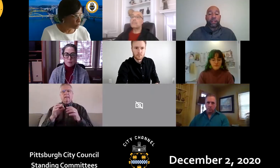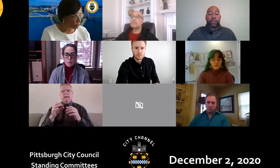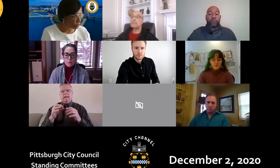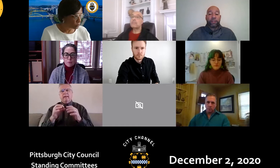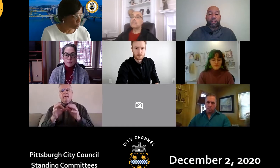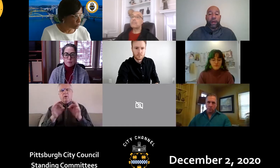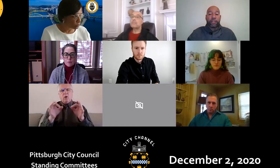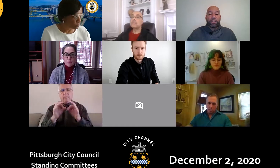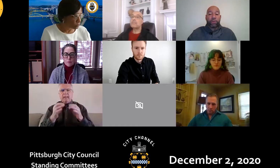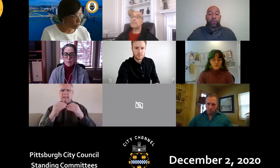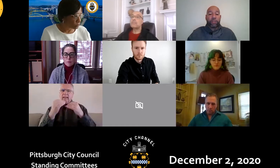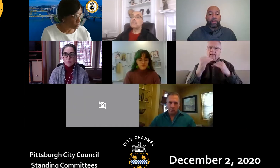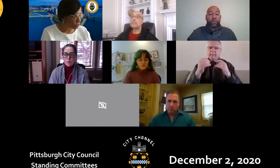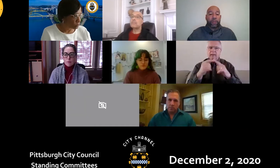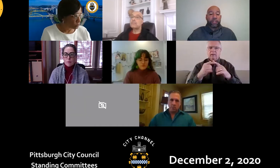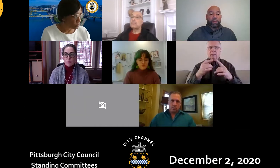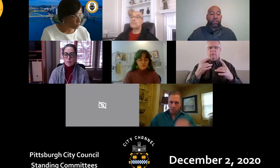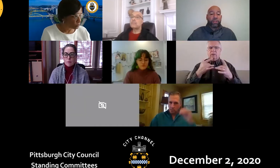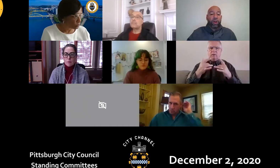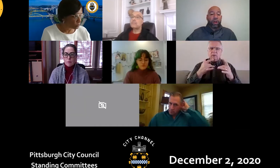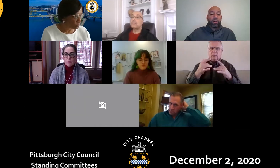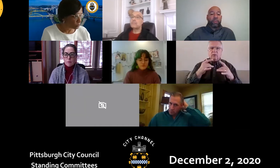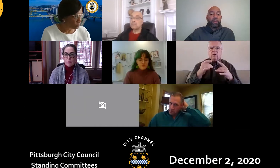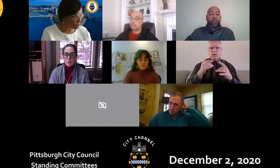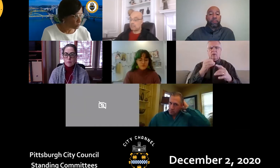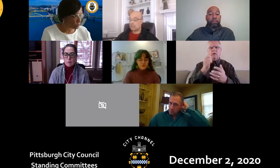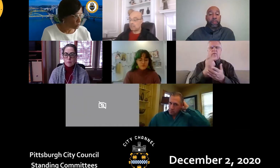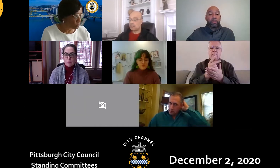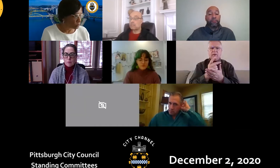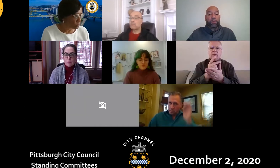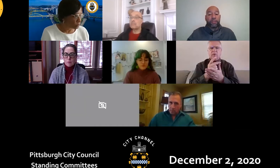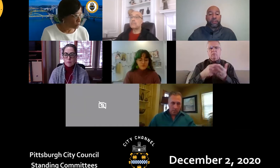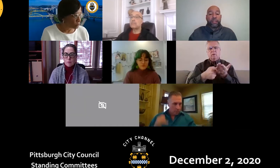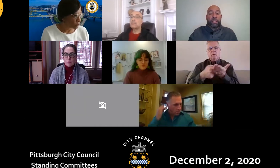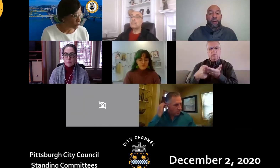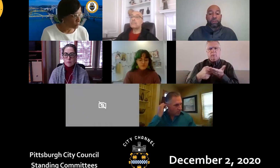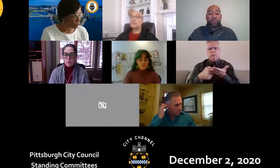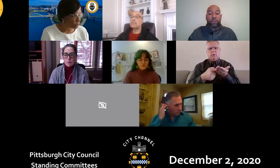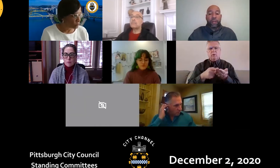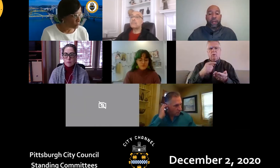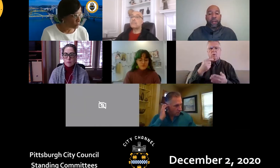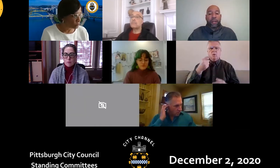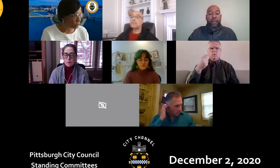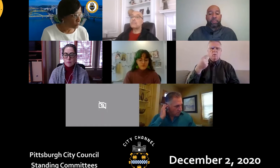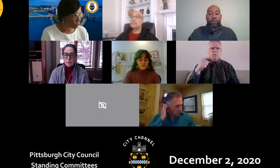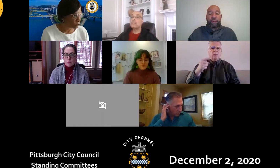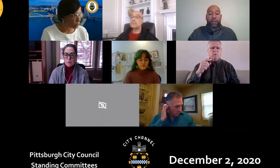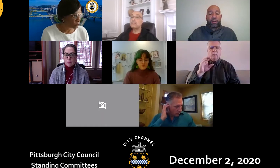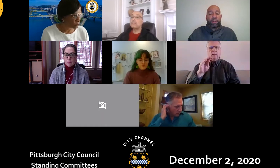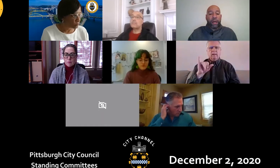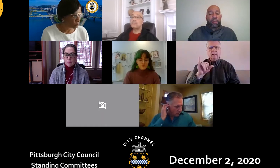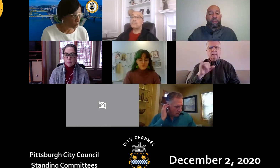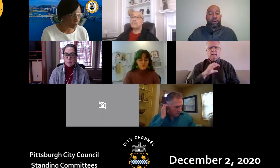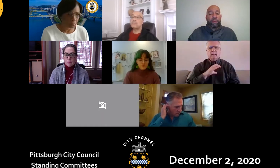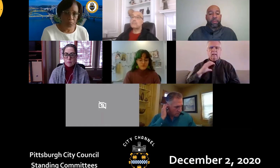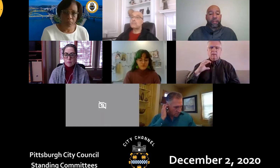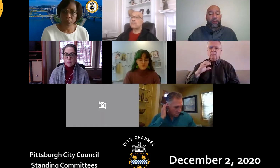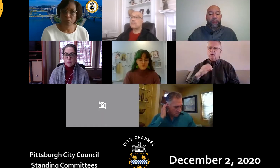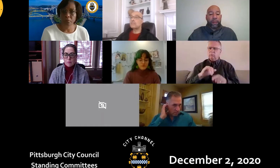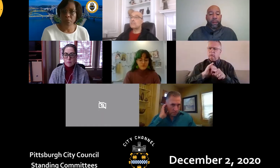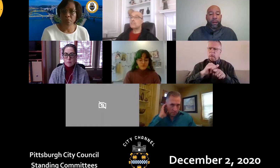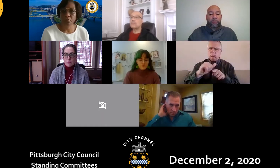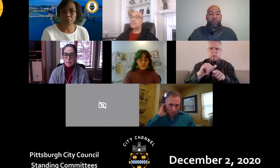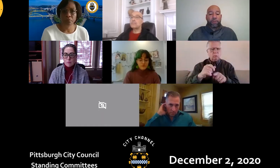of concern, official action, or deliberation, which are or may be before city council, and profanity will not be